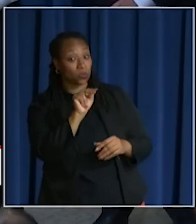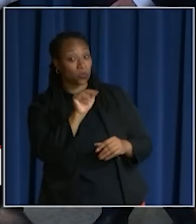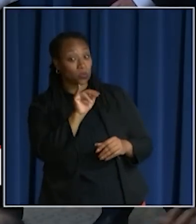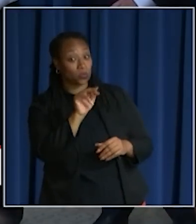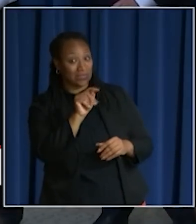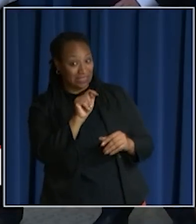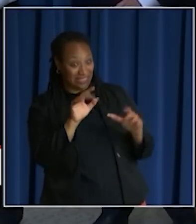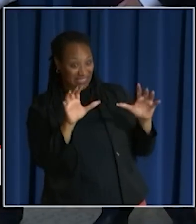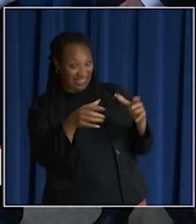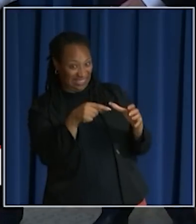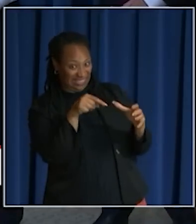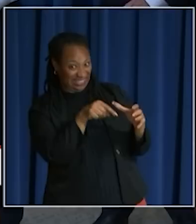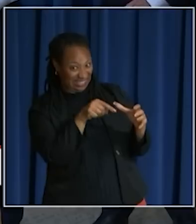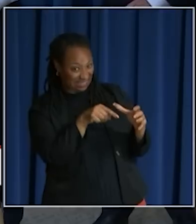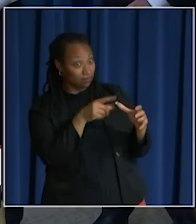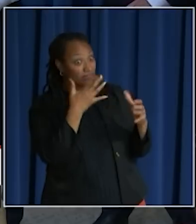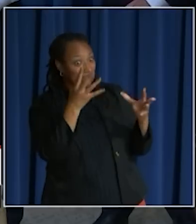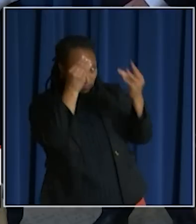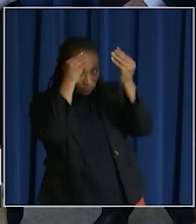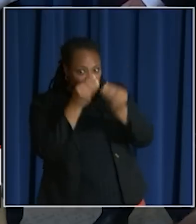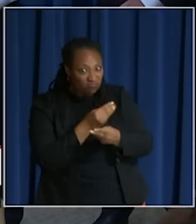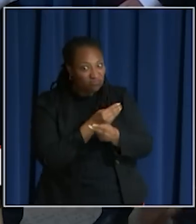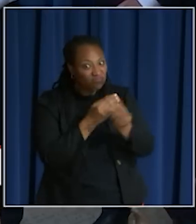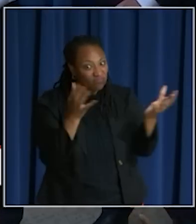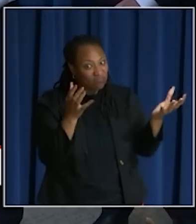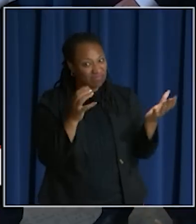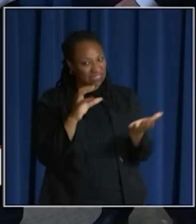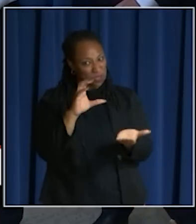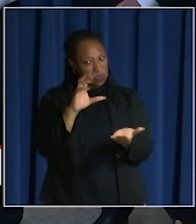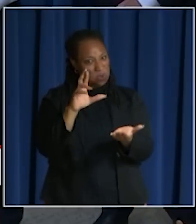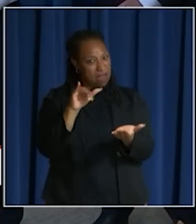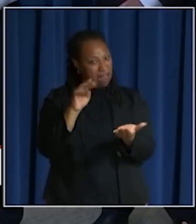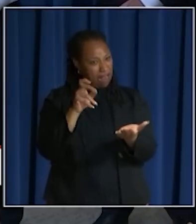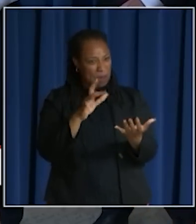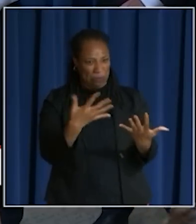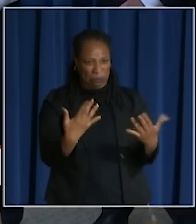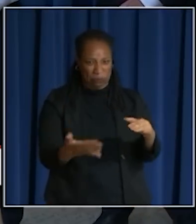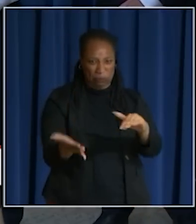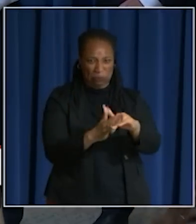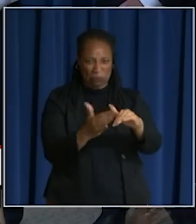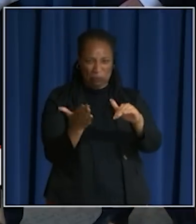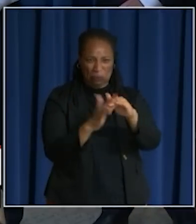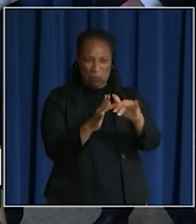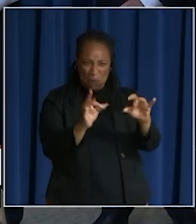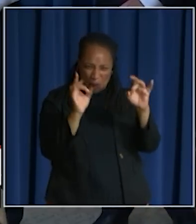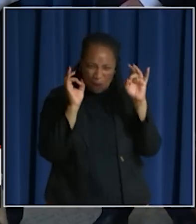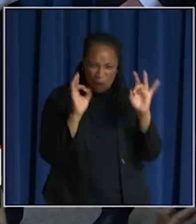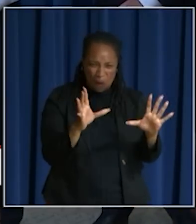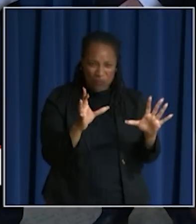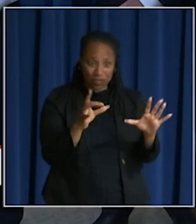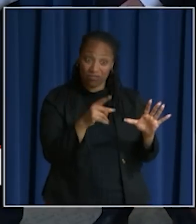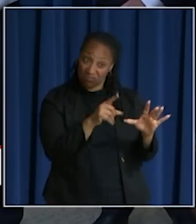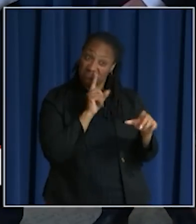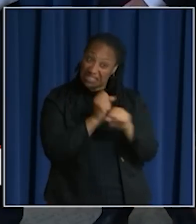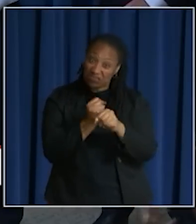they have also said that crime is out of control. They're also calling for the president to go even further and